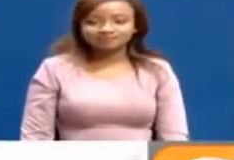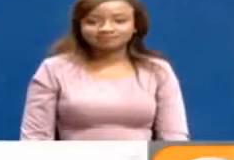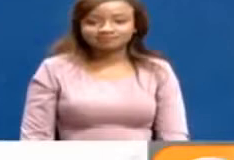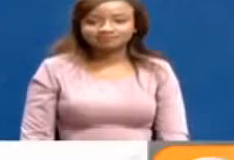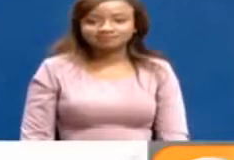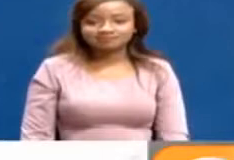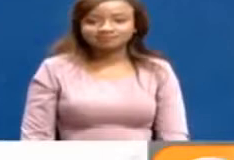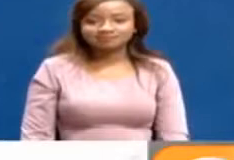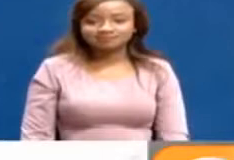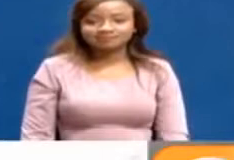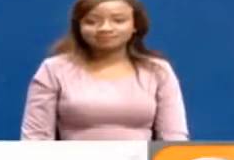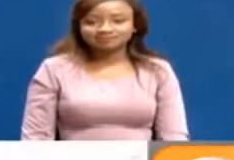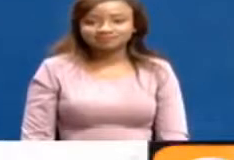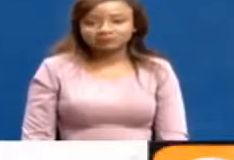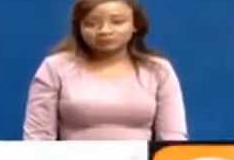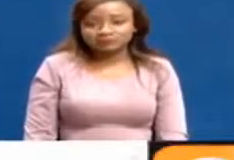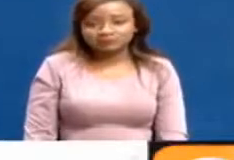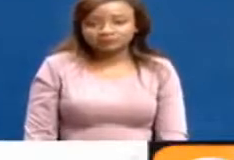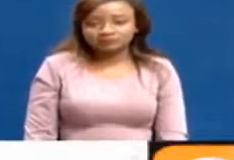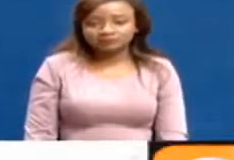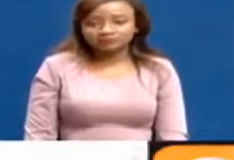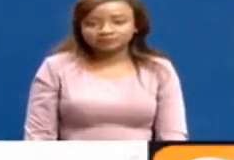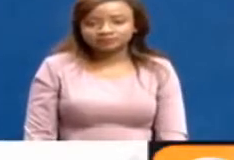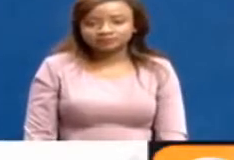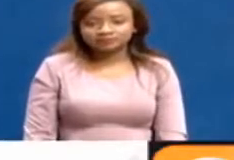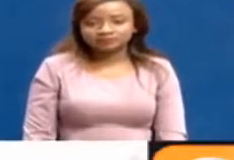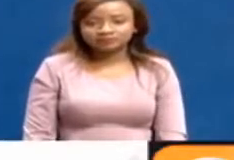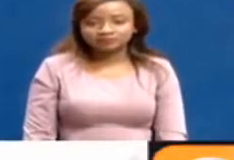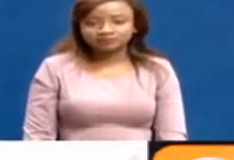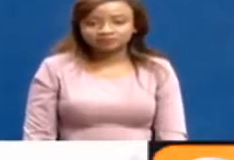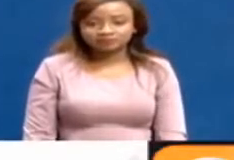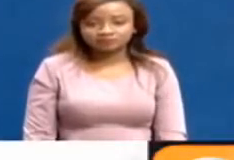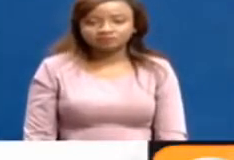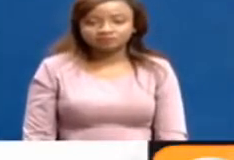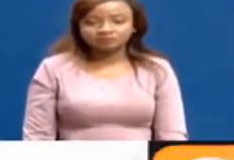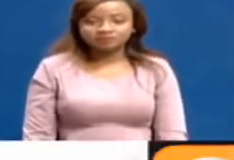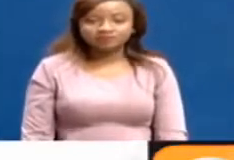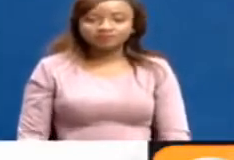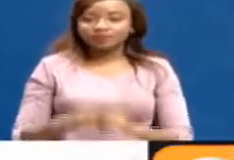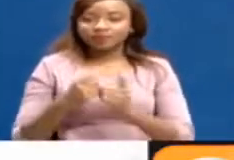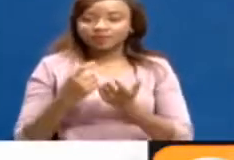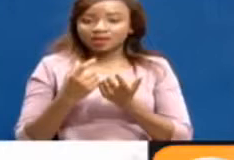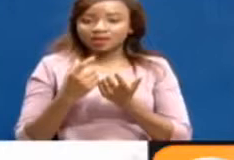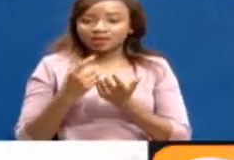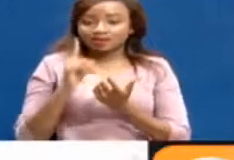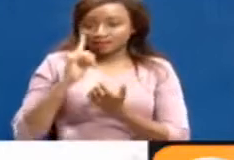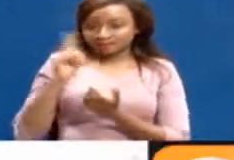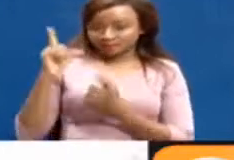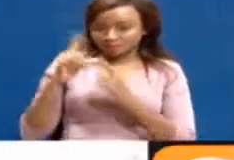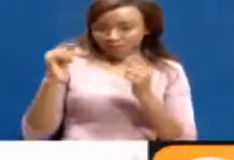Jeff, I don't know if that tweet came before I had spoken about the business support that we're talking about,